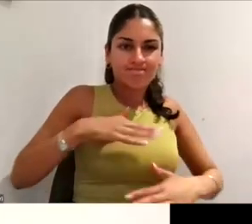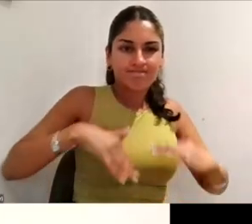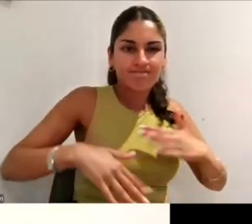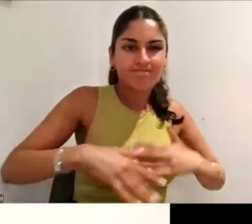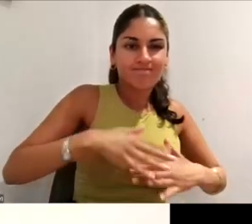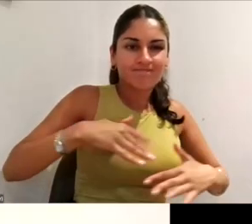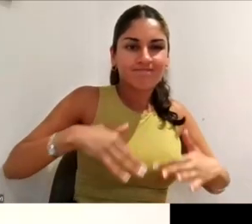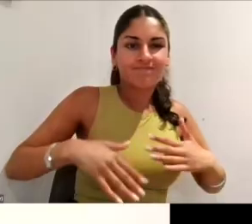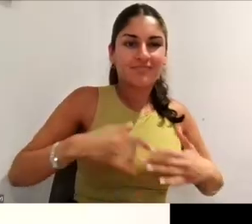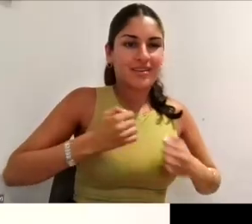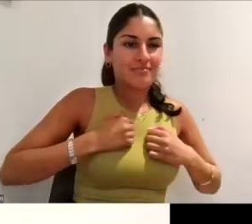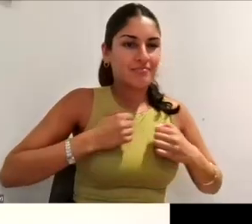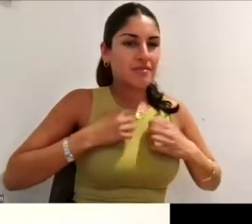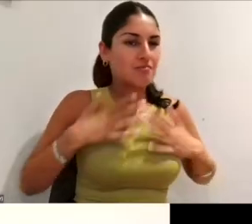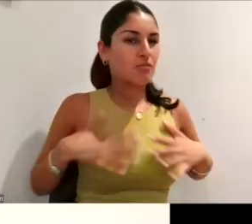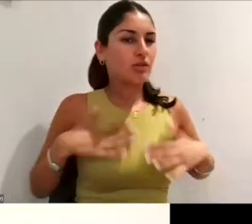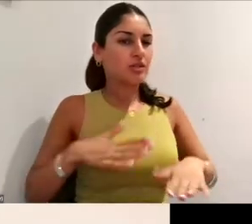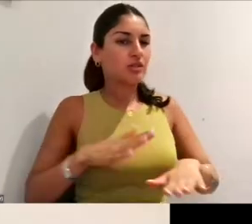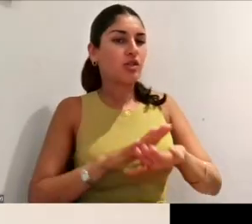down even.